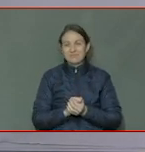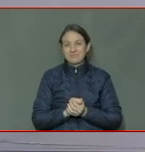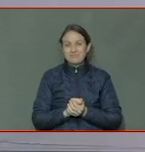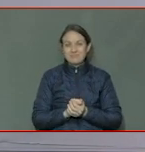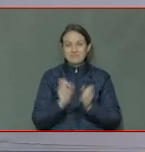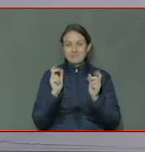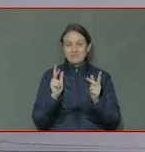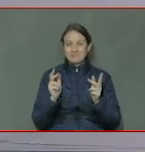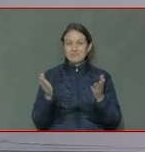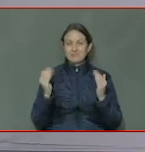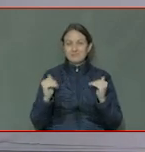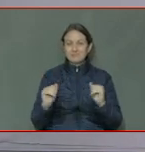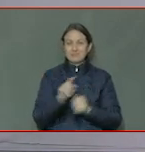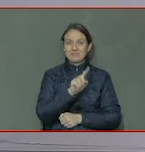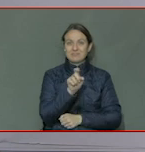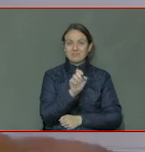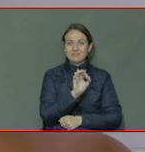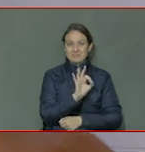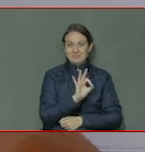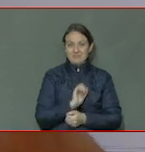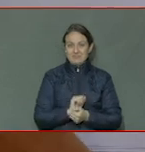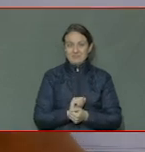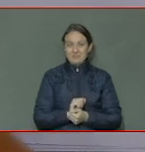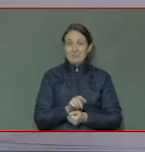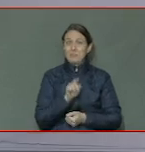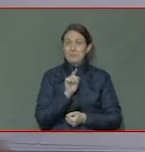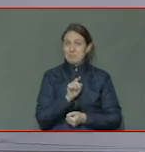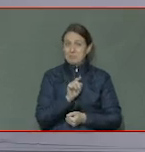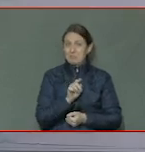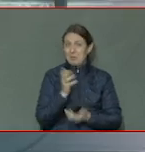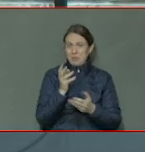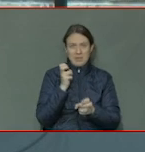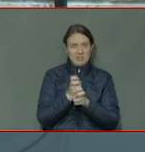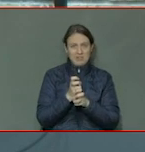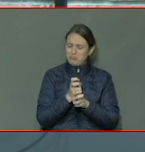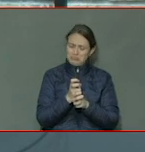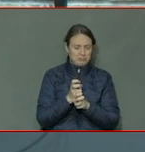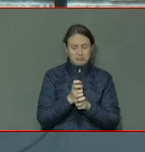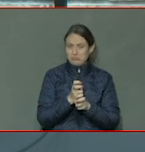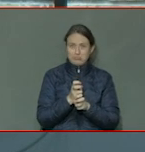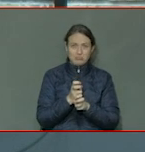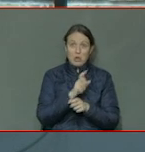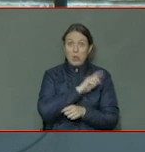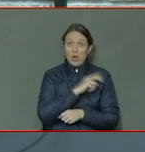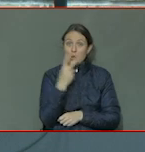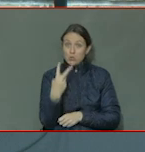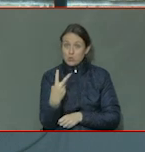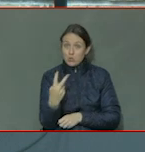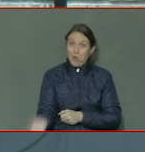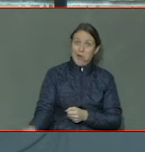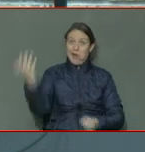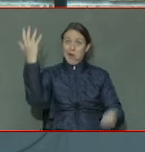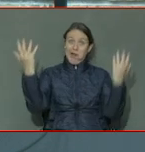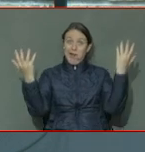Okay, especially in question 3, this one wasn't that difficult because there's not 2 balls moving.